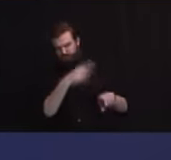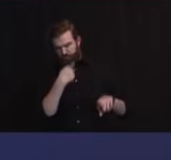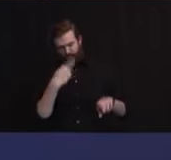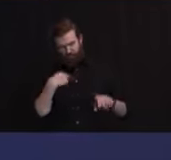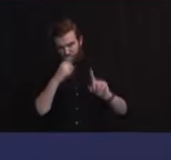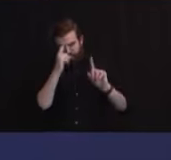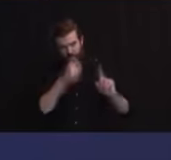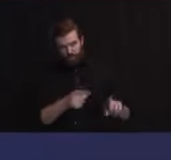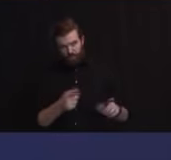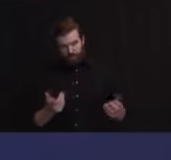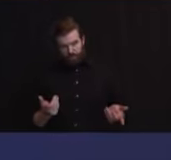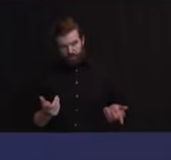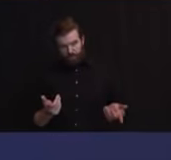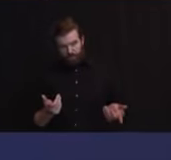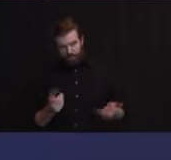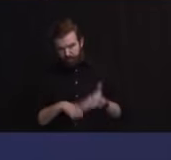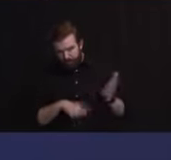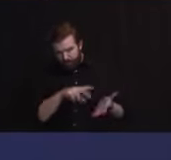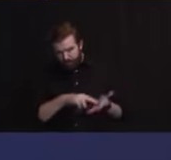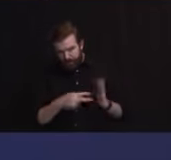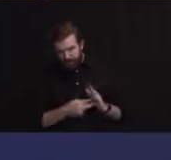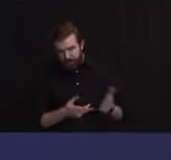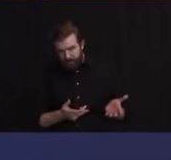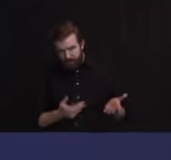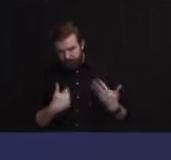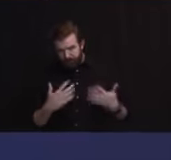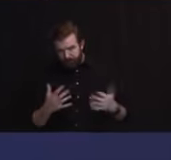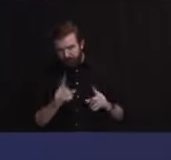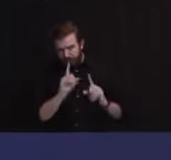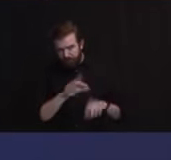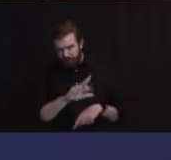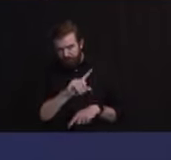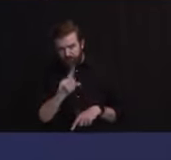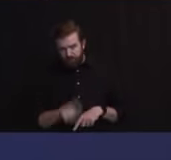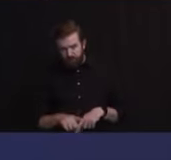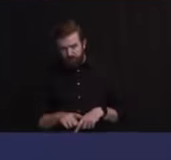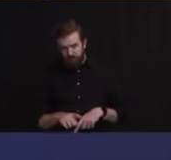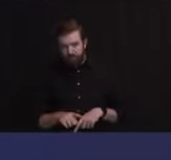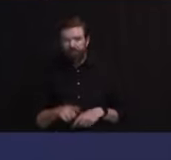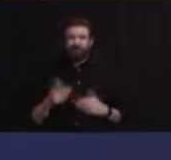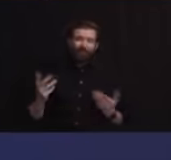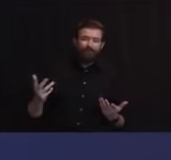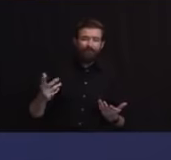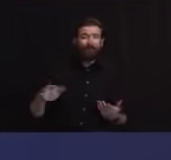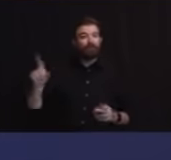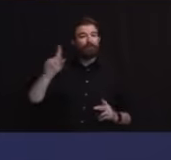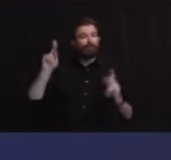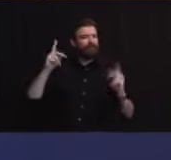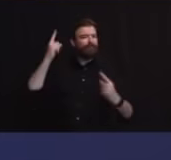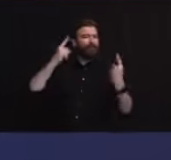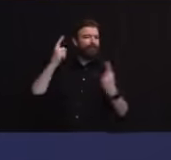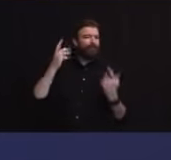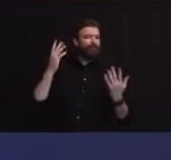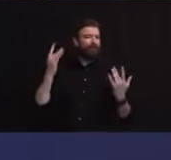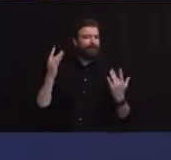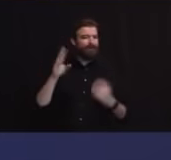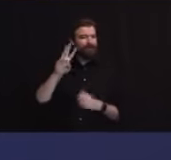Is that what you're saying? That we had already addressed Yeah, the no, restaurant? specifically, they were wondering why not shrink down the 6